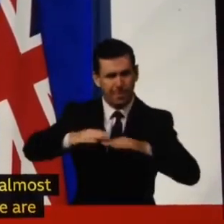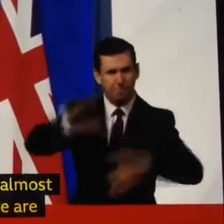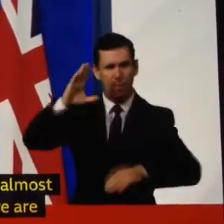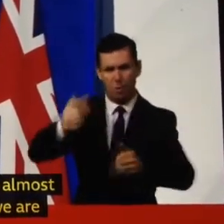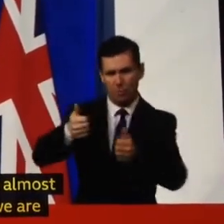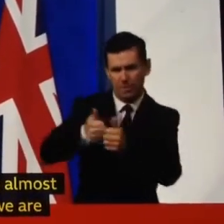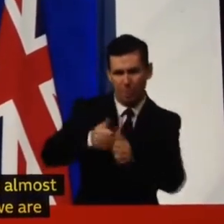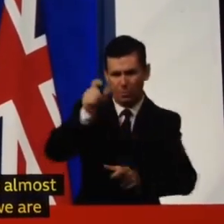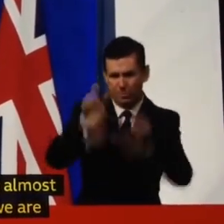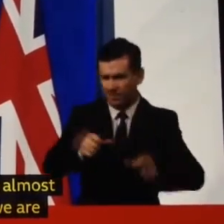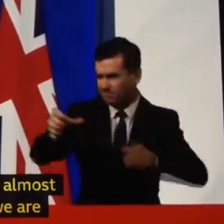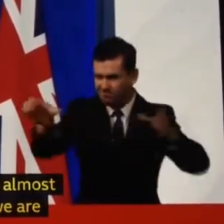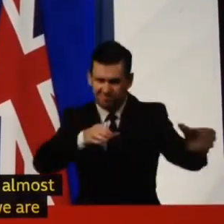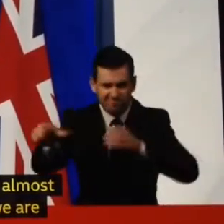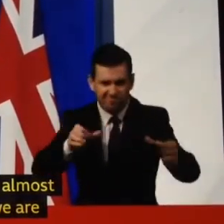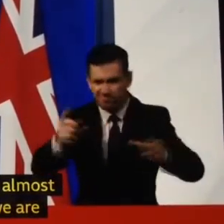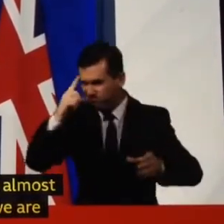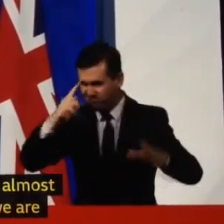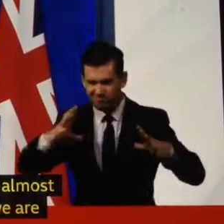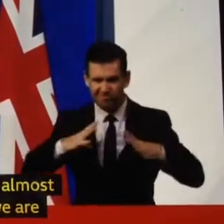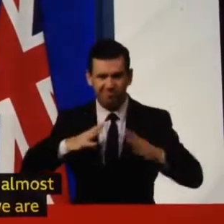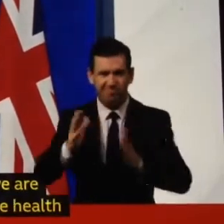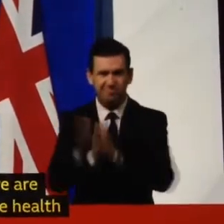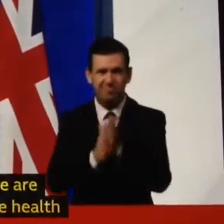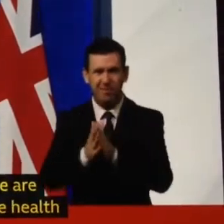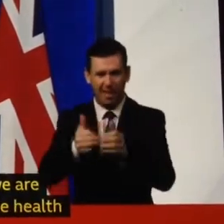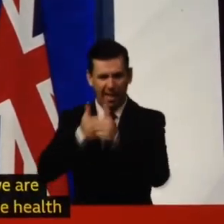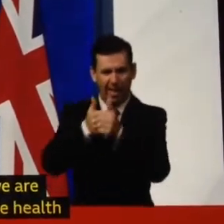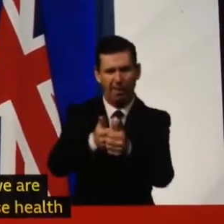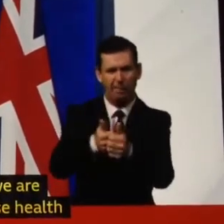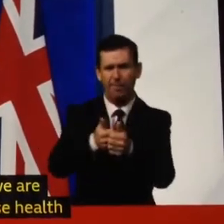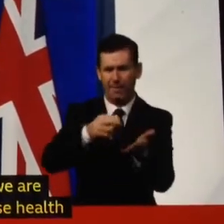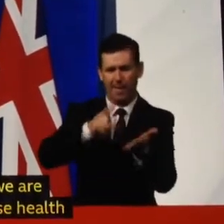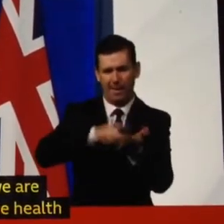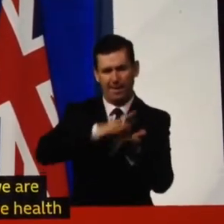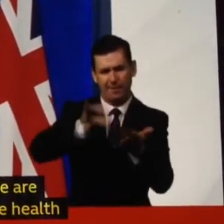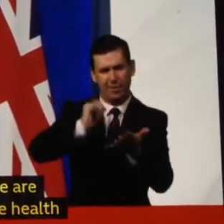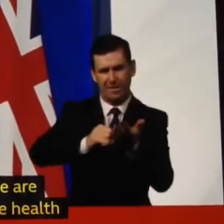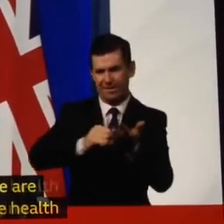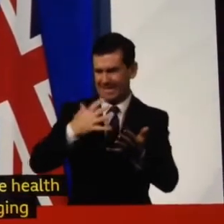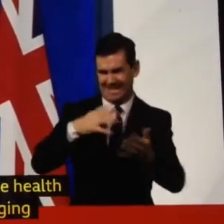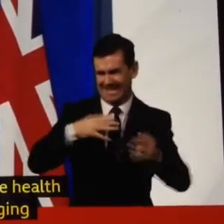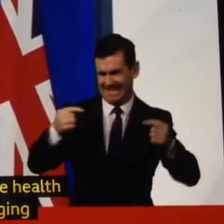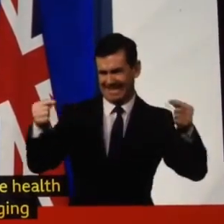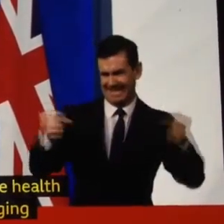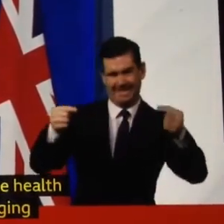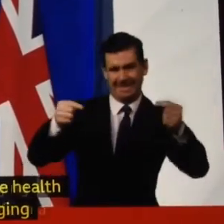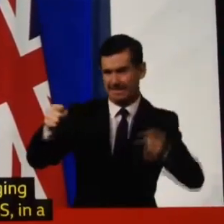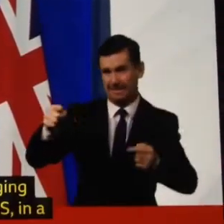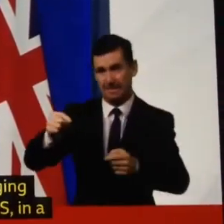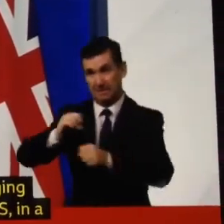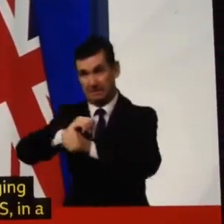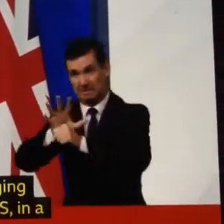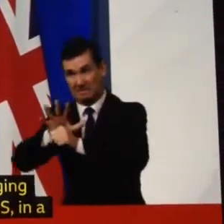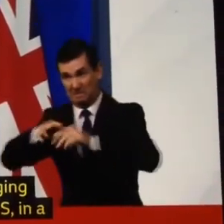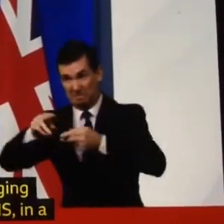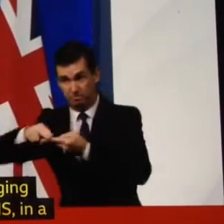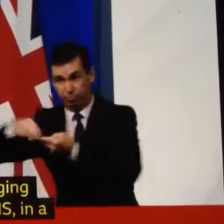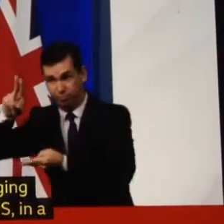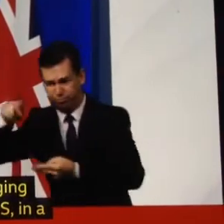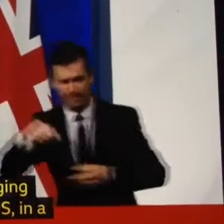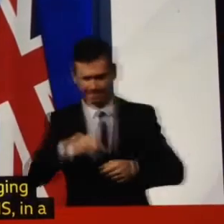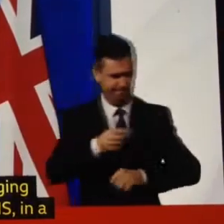emerging territorial army of the NHS in a race against time to get those jabs in arms and save lives.